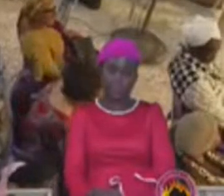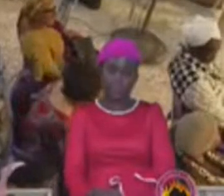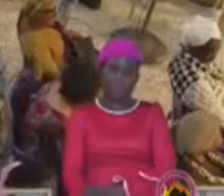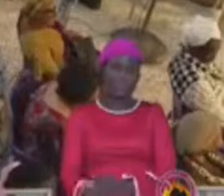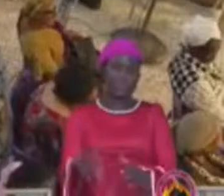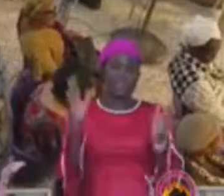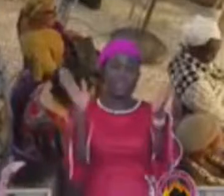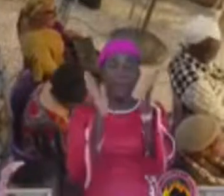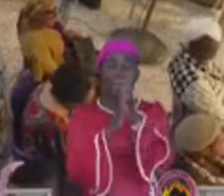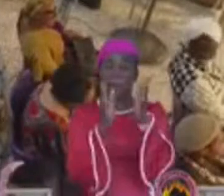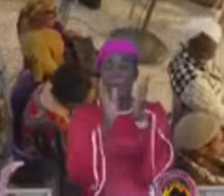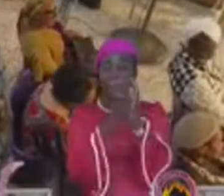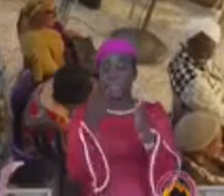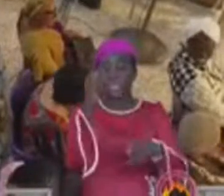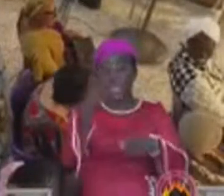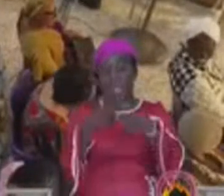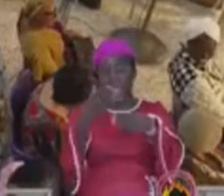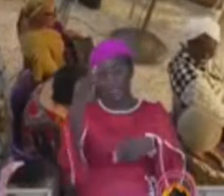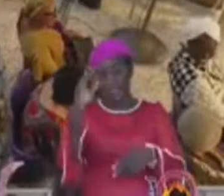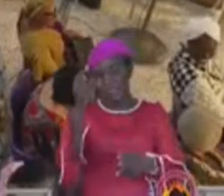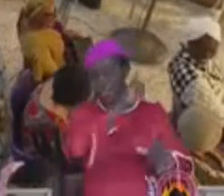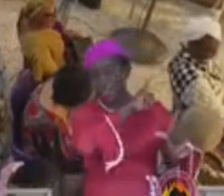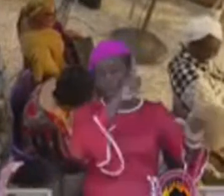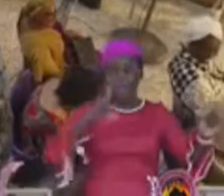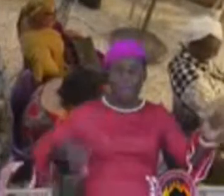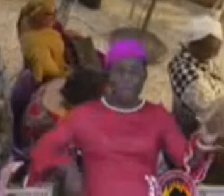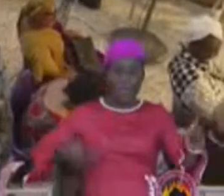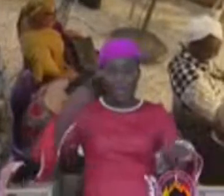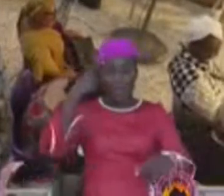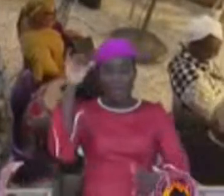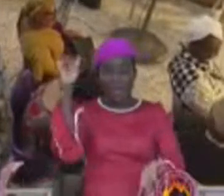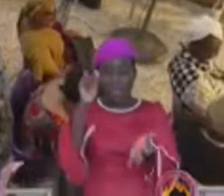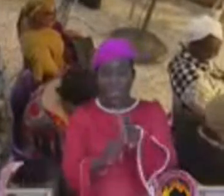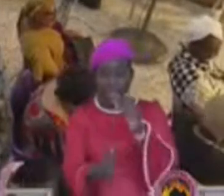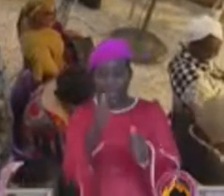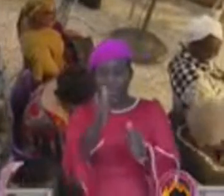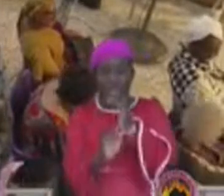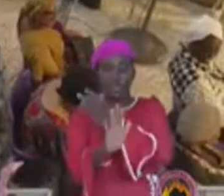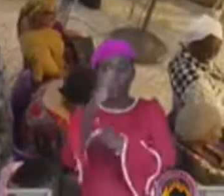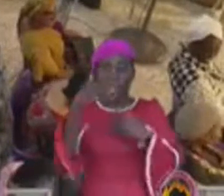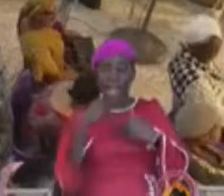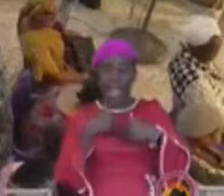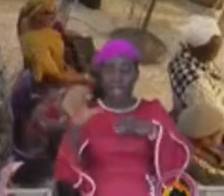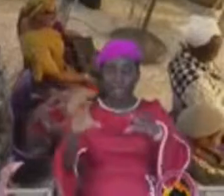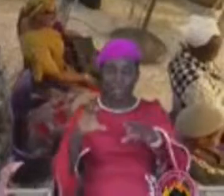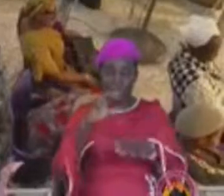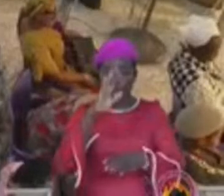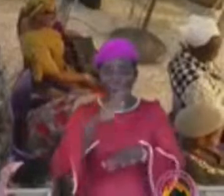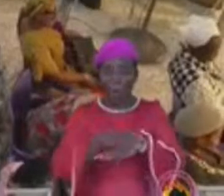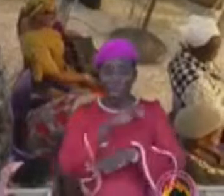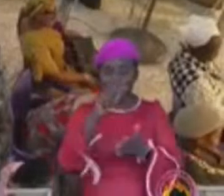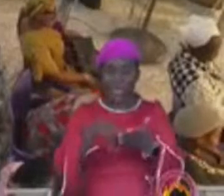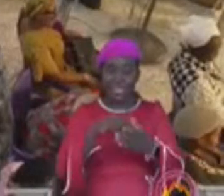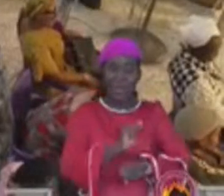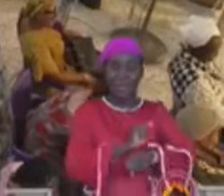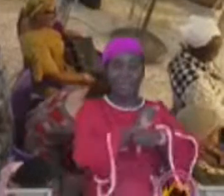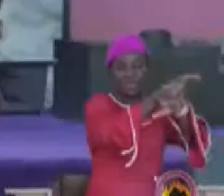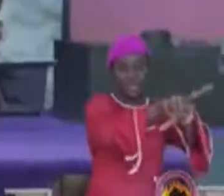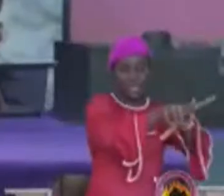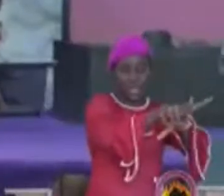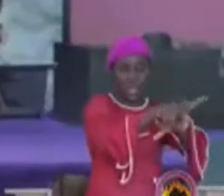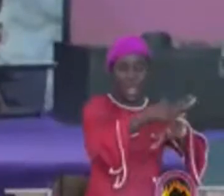Praise the name of the Lord. Okay, hallelujah. For that which God has done on this mountain, and in the life of